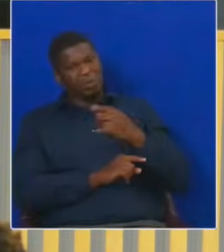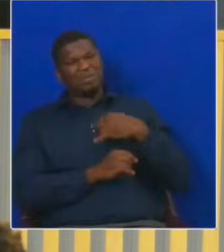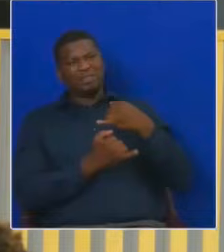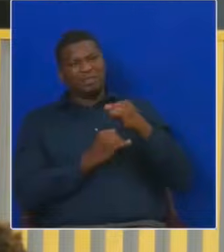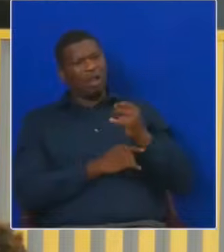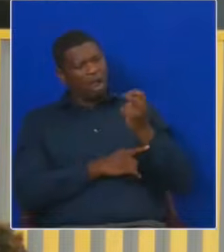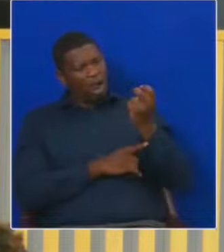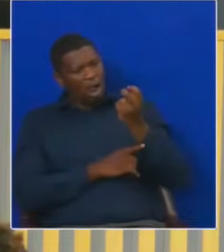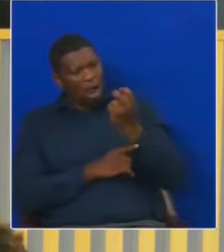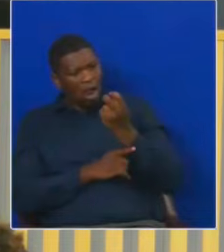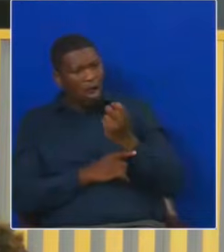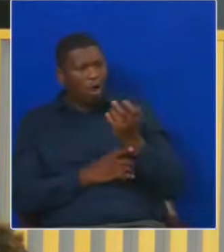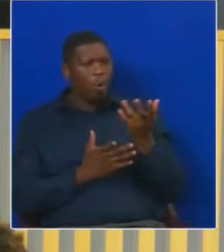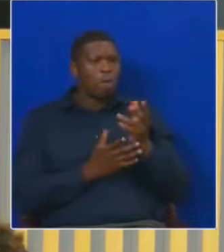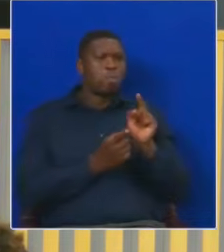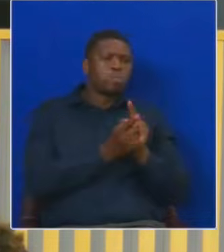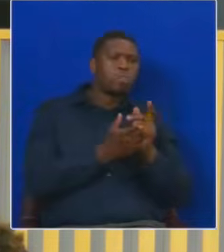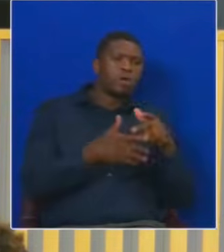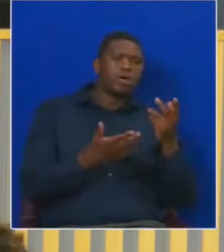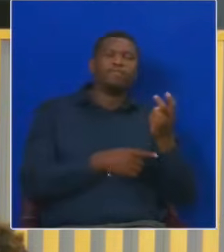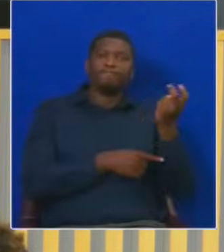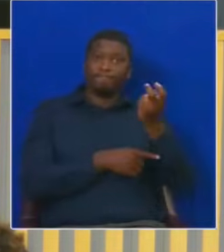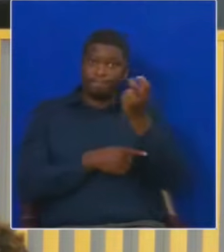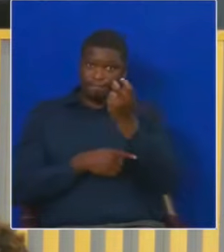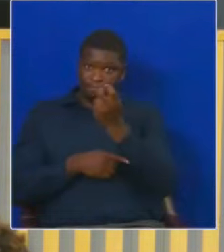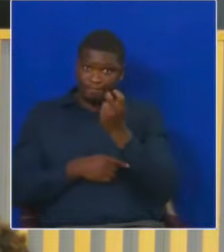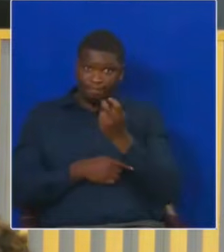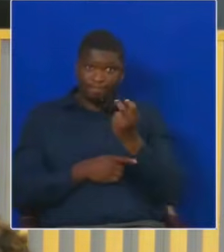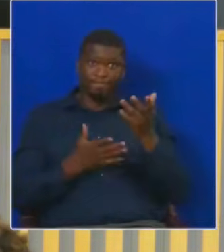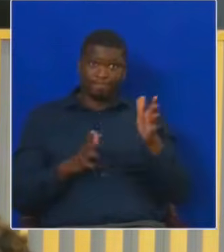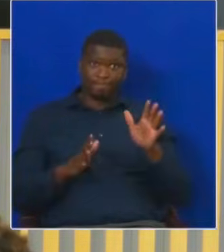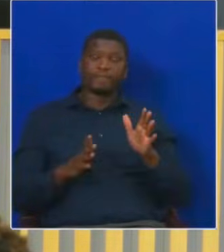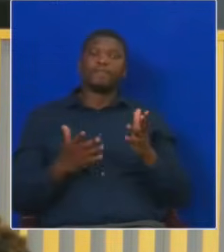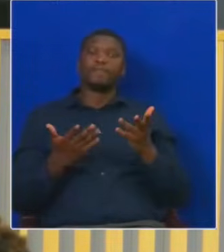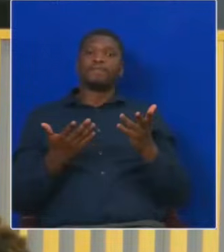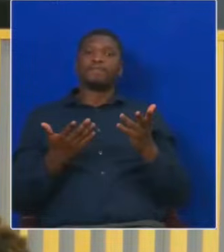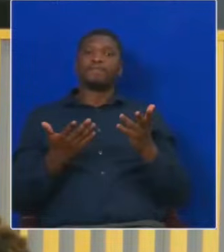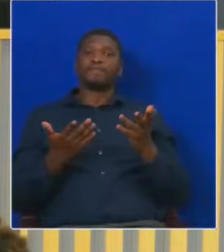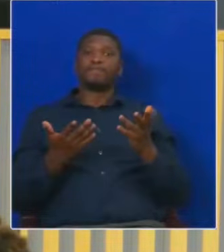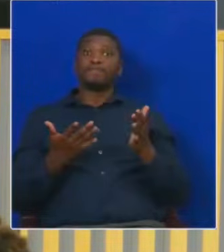whereby it was said that